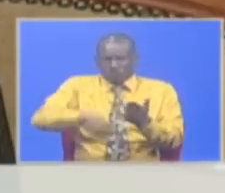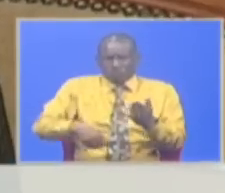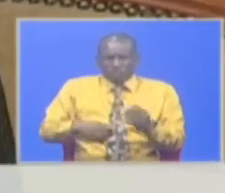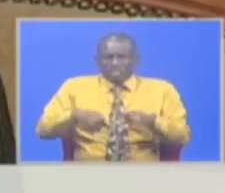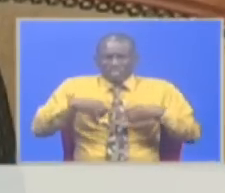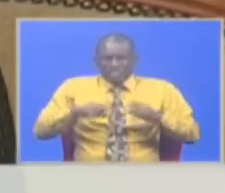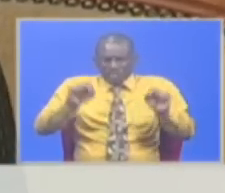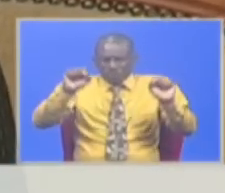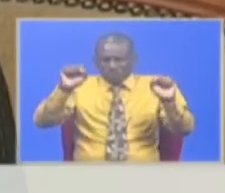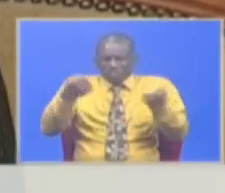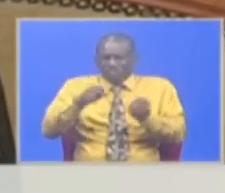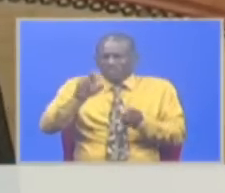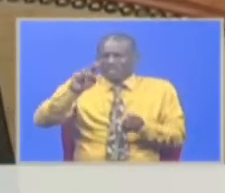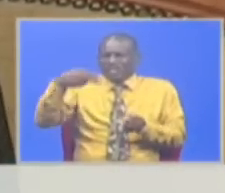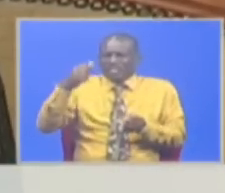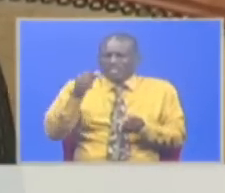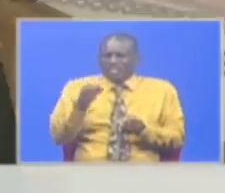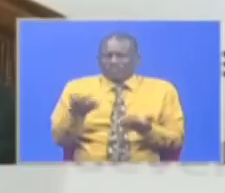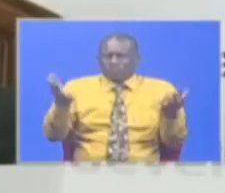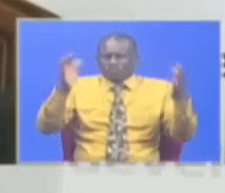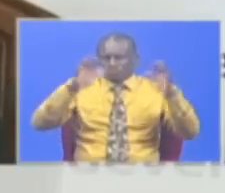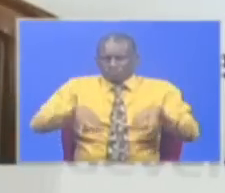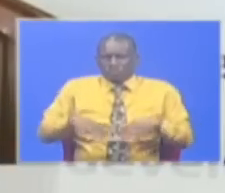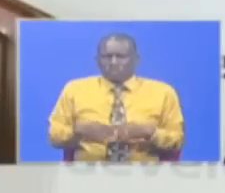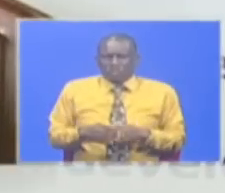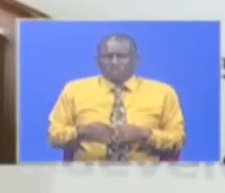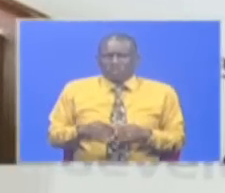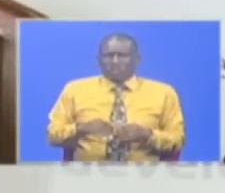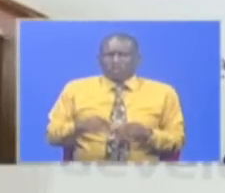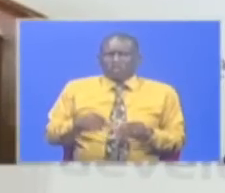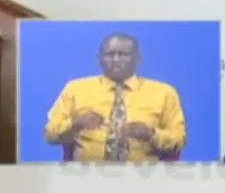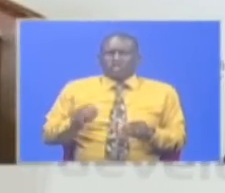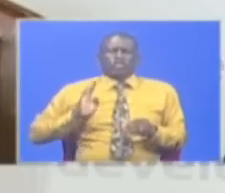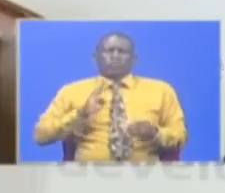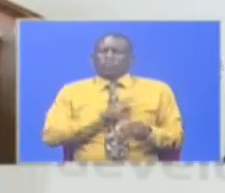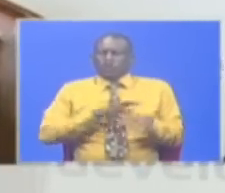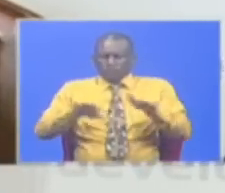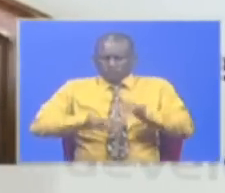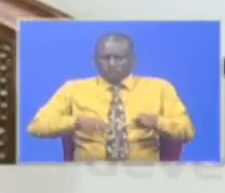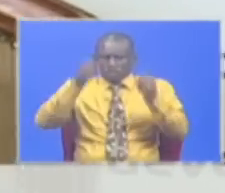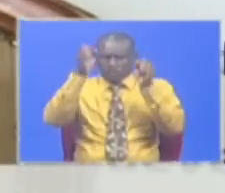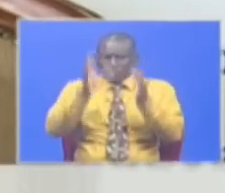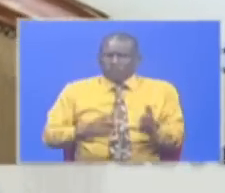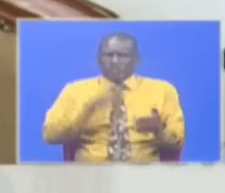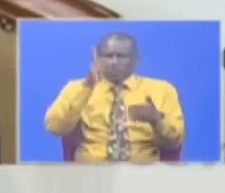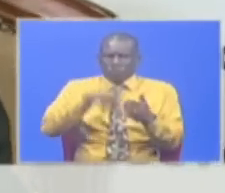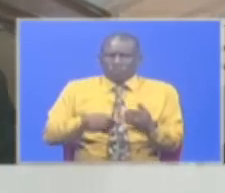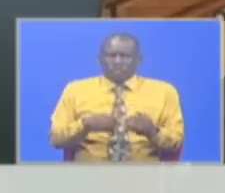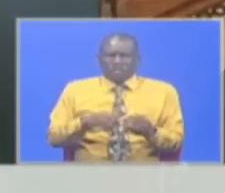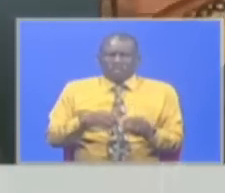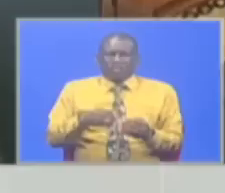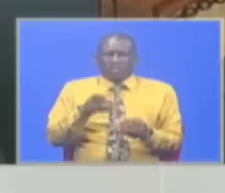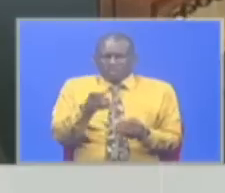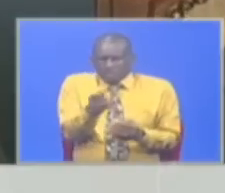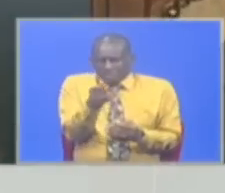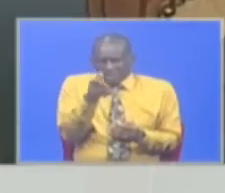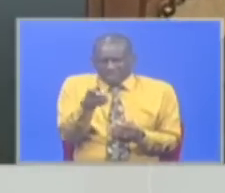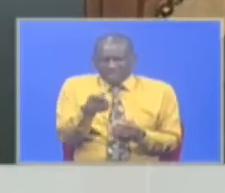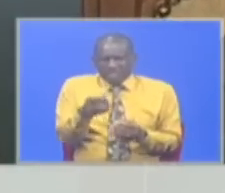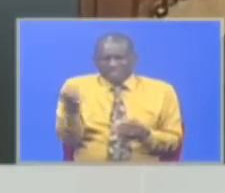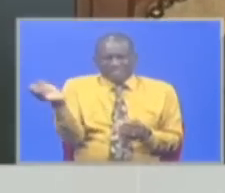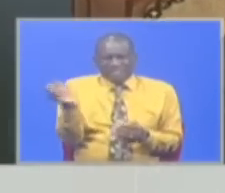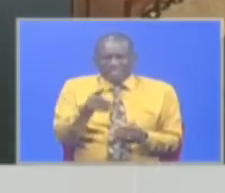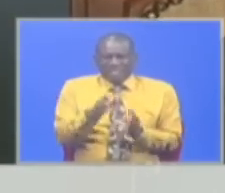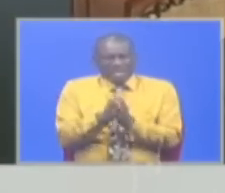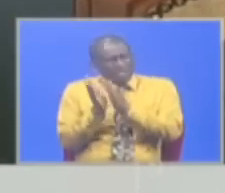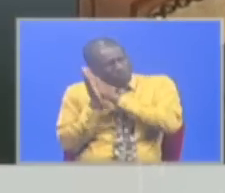save the agency from collapsing. Robert Duba, the board's vice chair, said the cuts would target advertising, salaries and